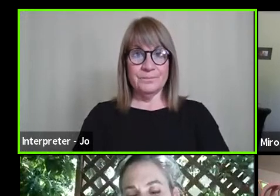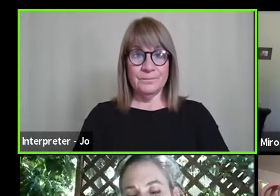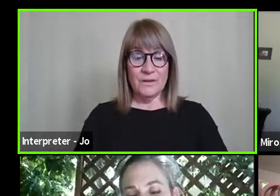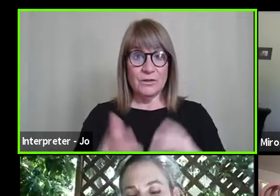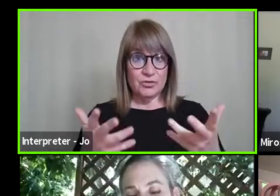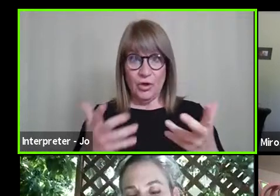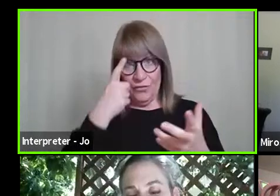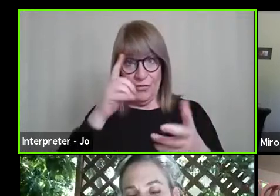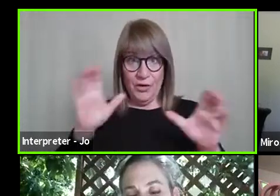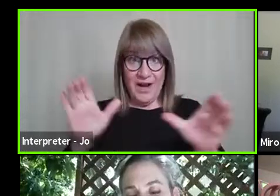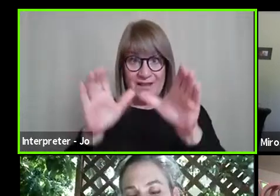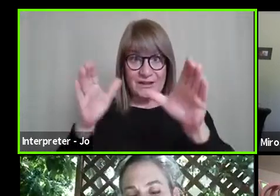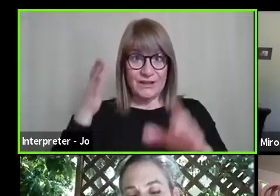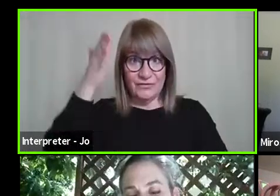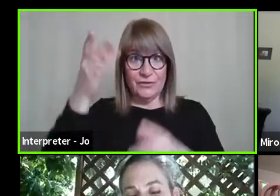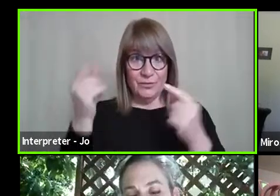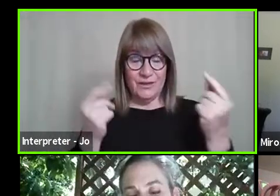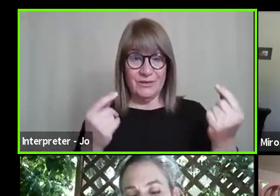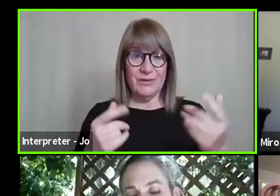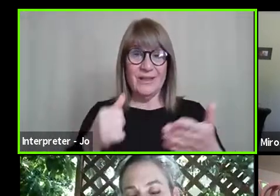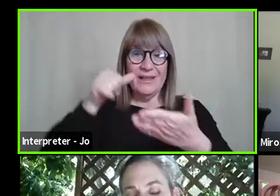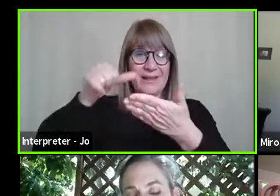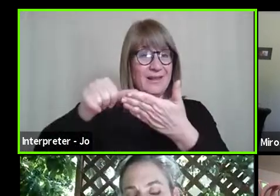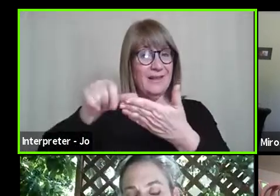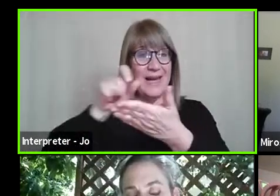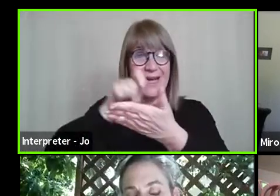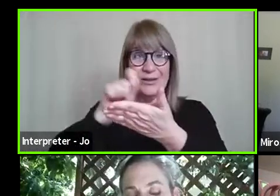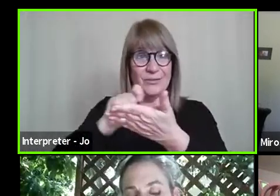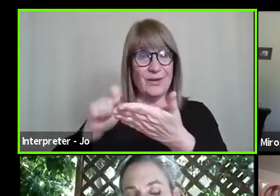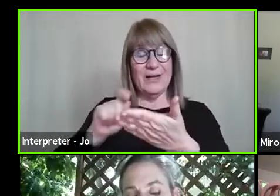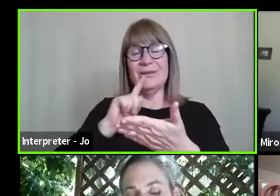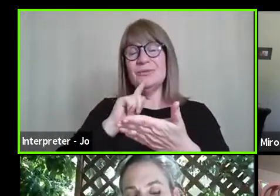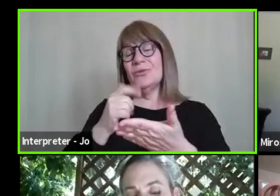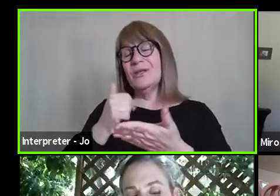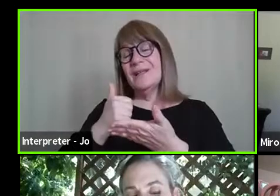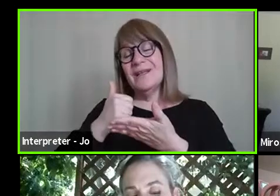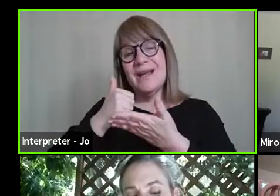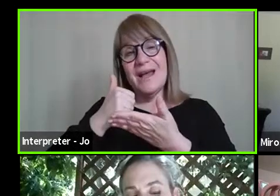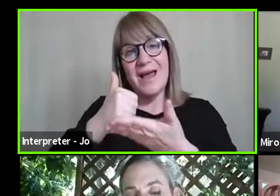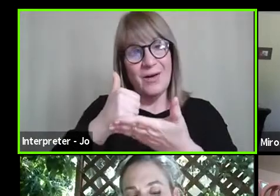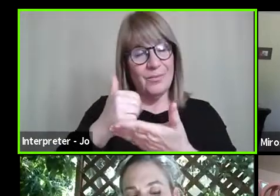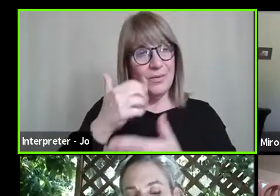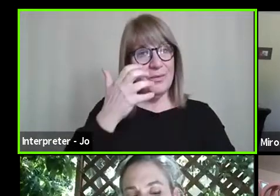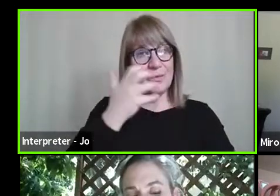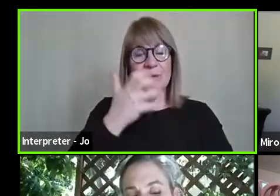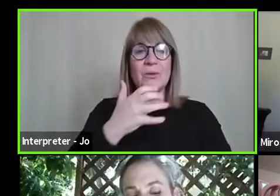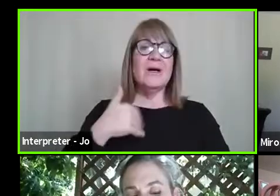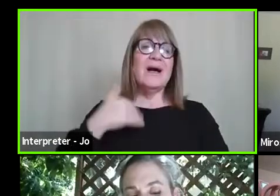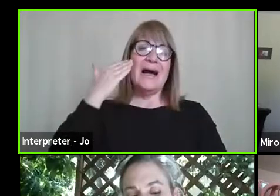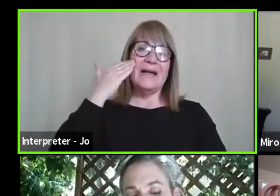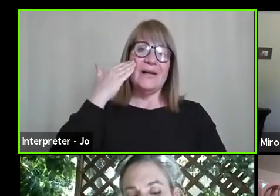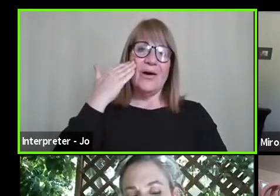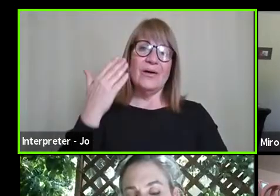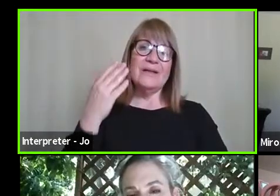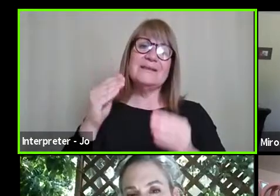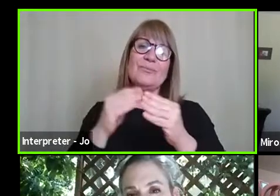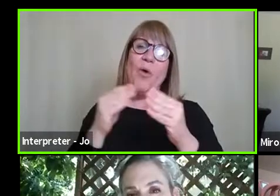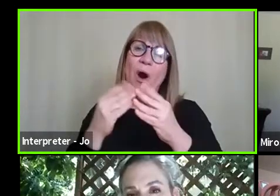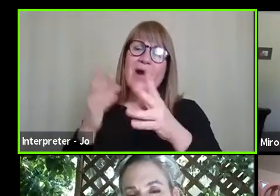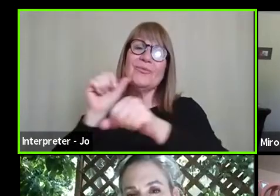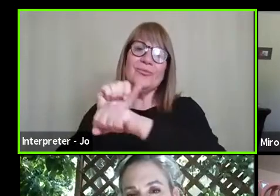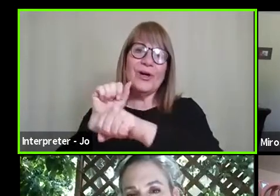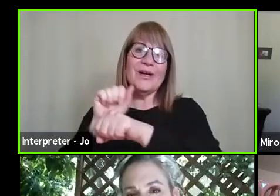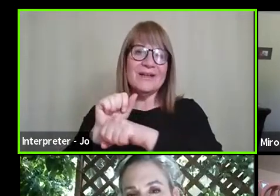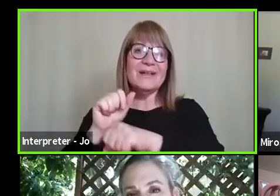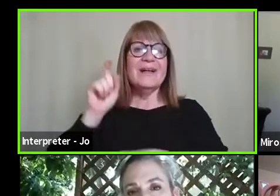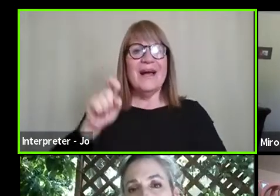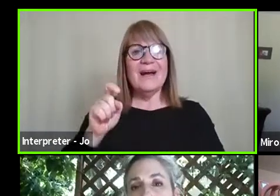items the letters are so incredibly helpful um i know it's a little bit more uh labor involved you know